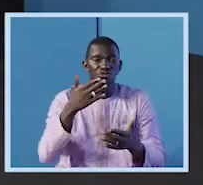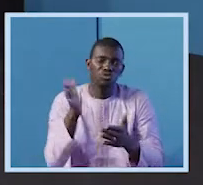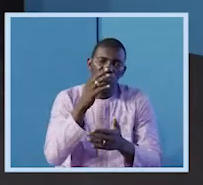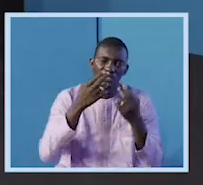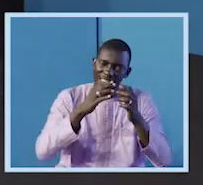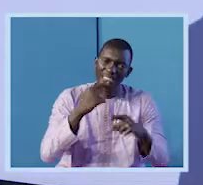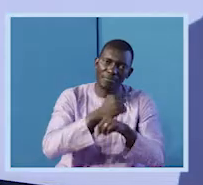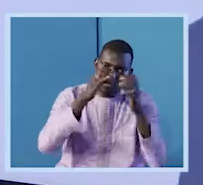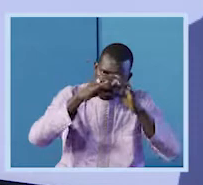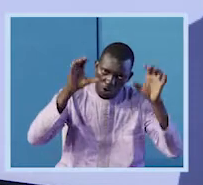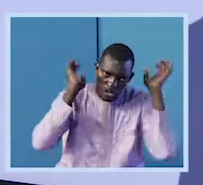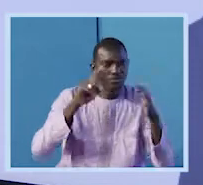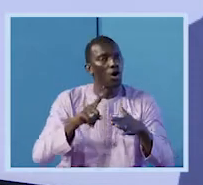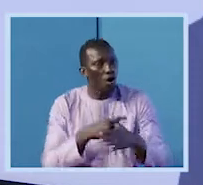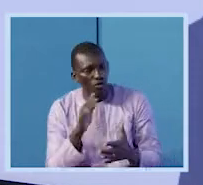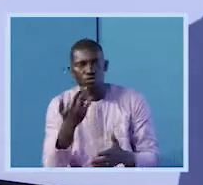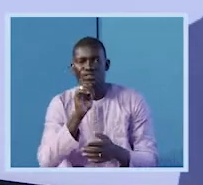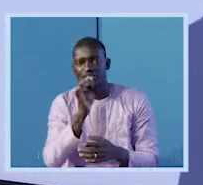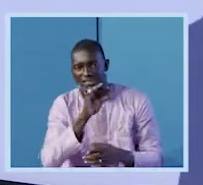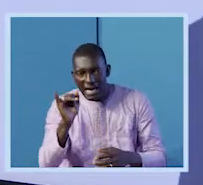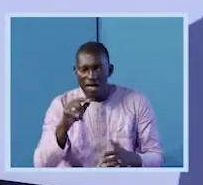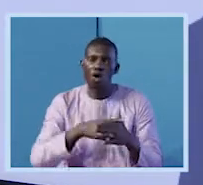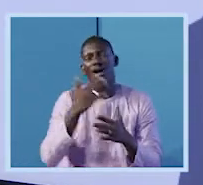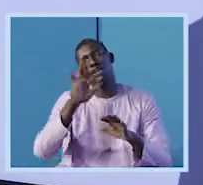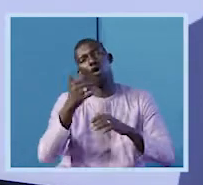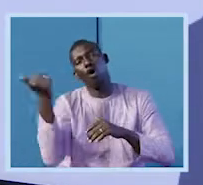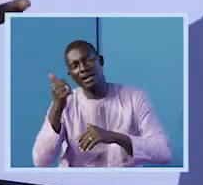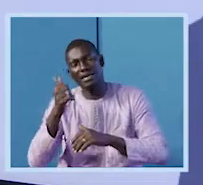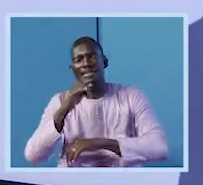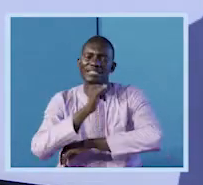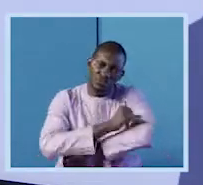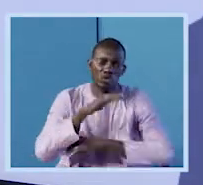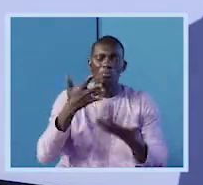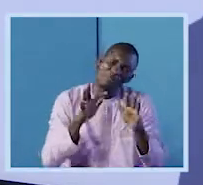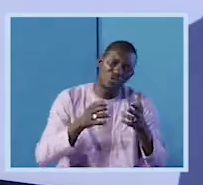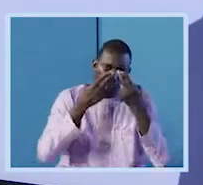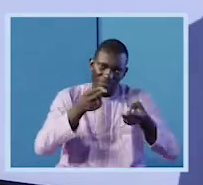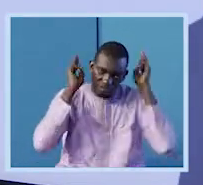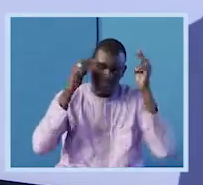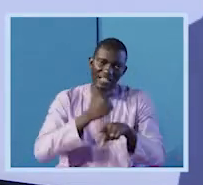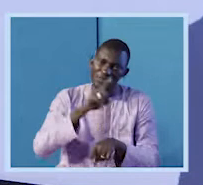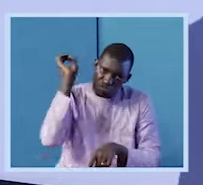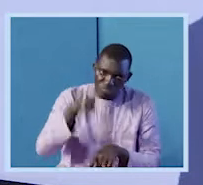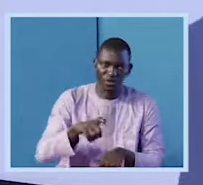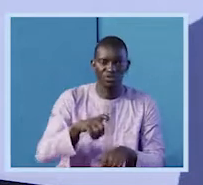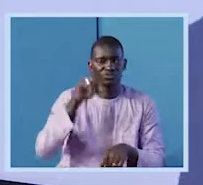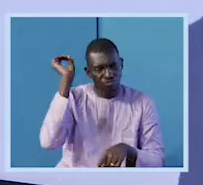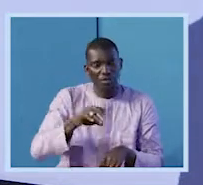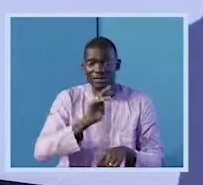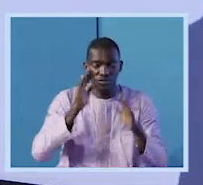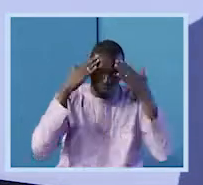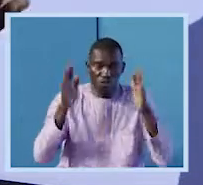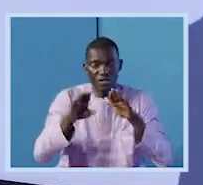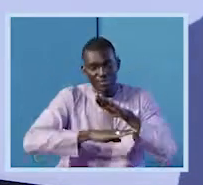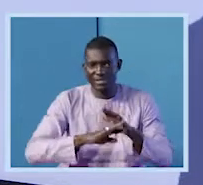to Gambia College or GTTI or any other institution or the University of the Gambia, you have so to know the basics. If you don't know the basic,